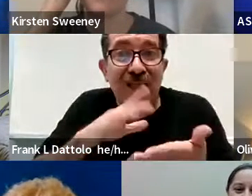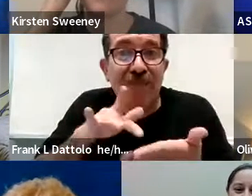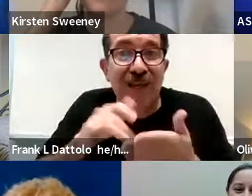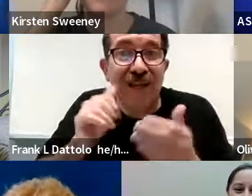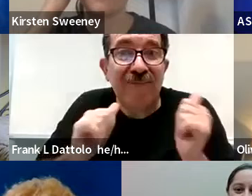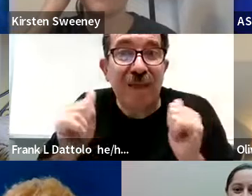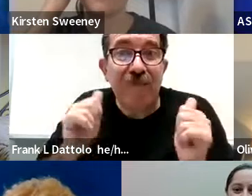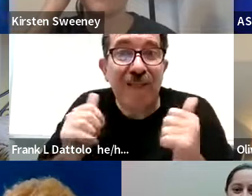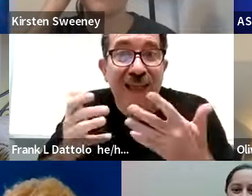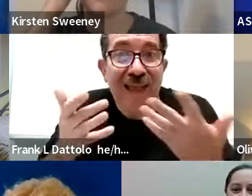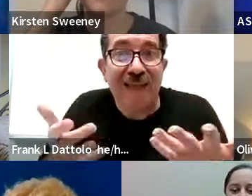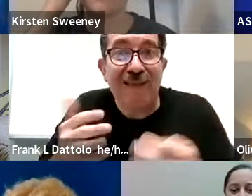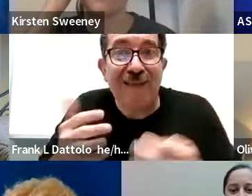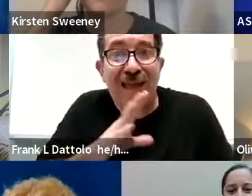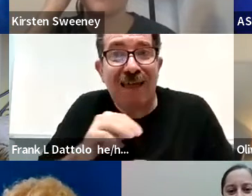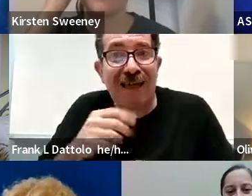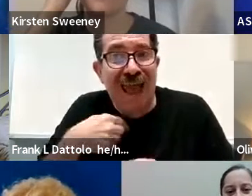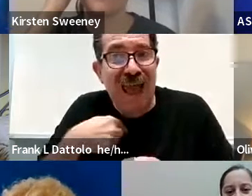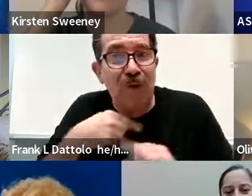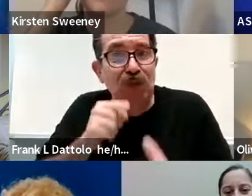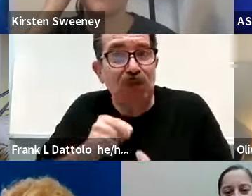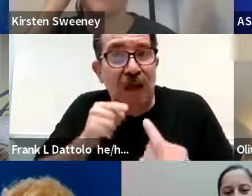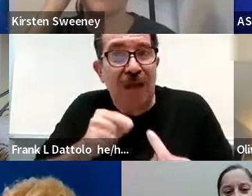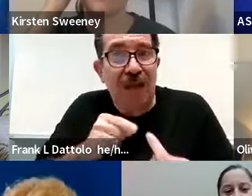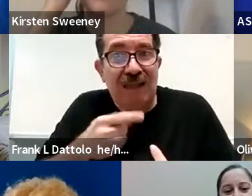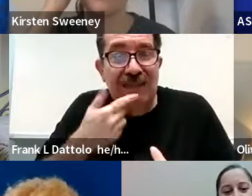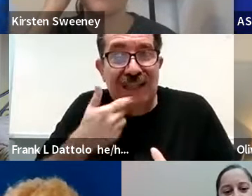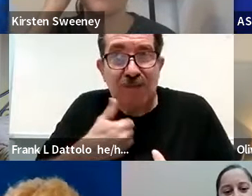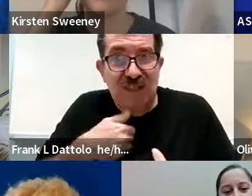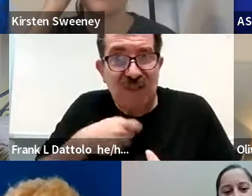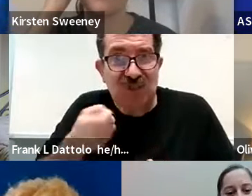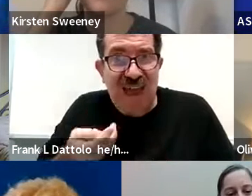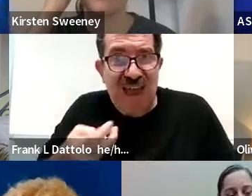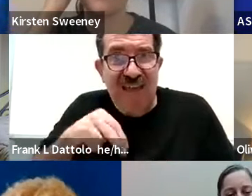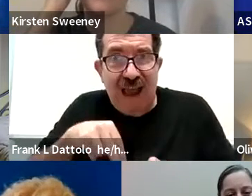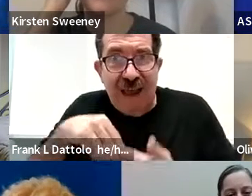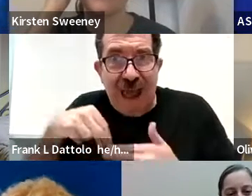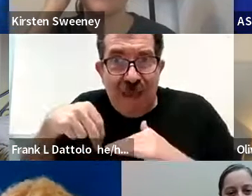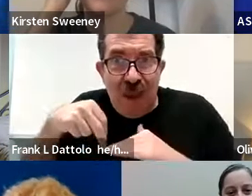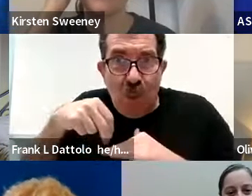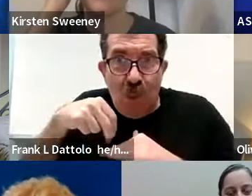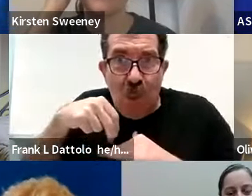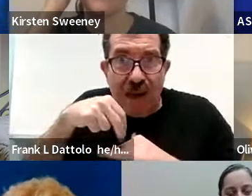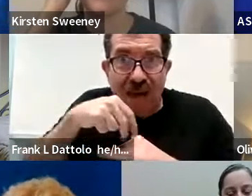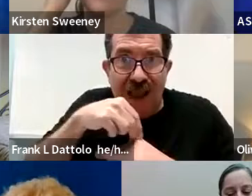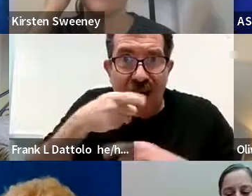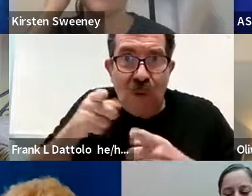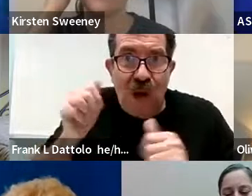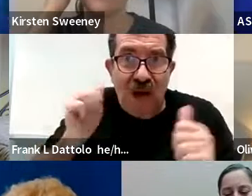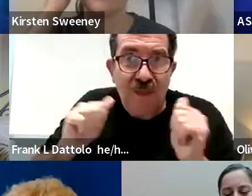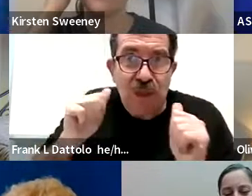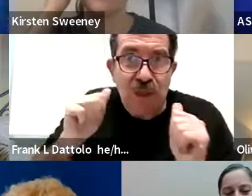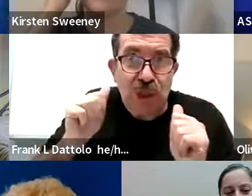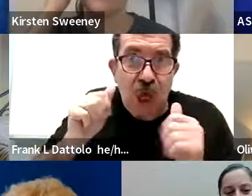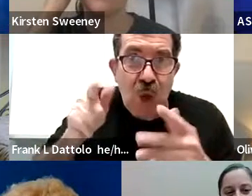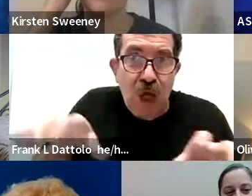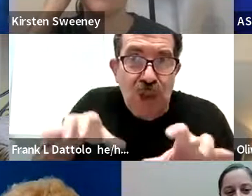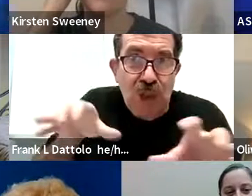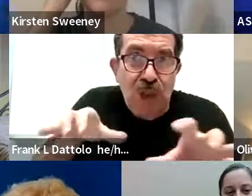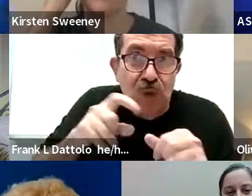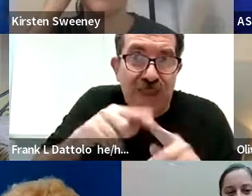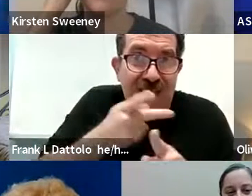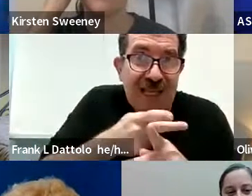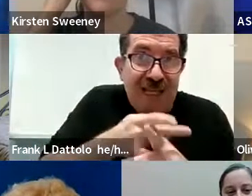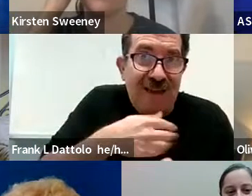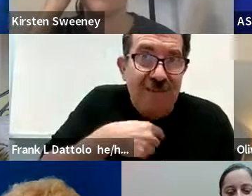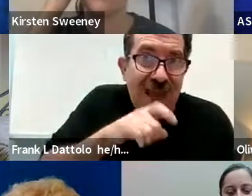captioning itself would turn off in the middle of the play, would just be gone. And I'd be struggling to put it back on and then wondering, should I just